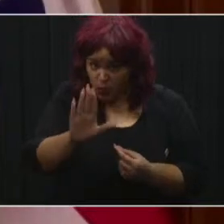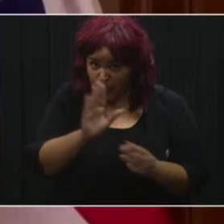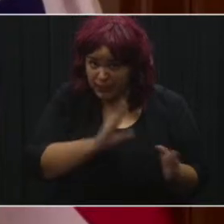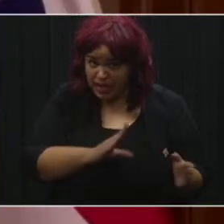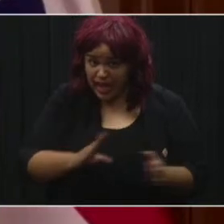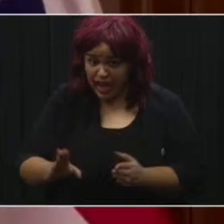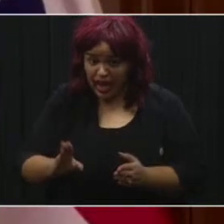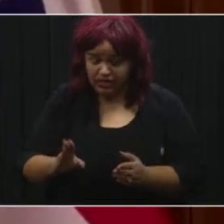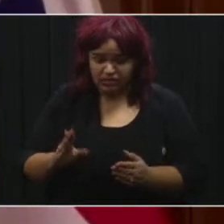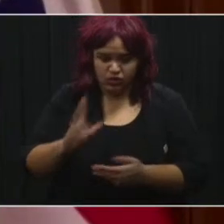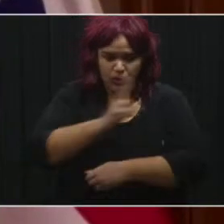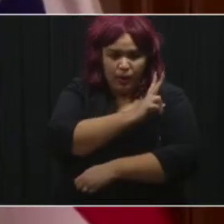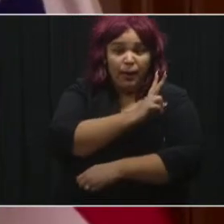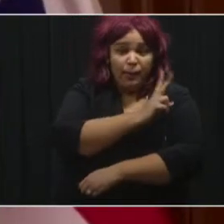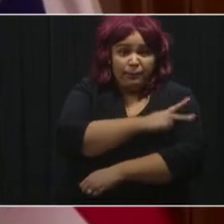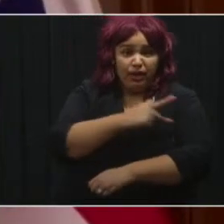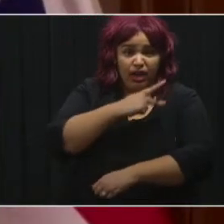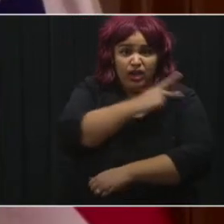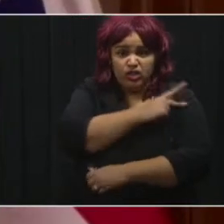I'll let anyone take that wants to.